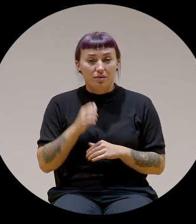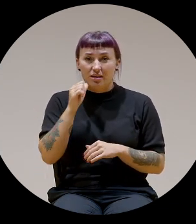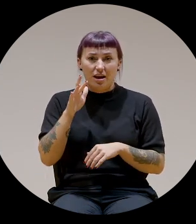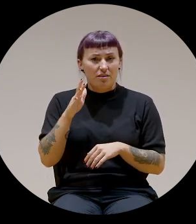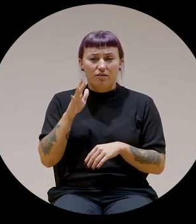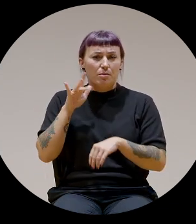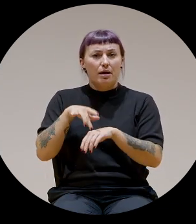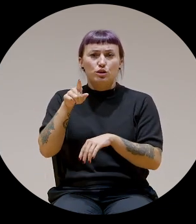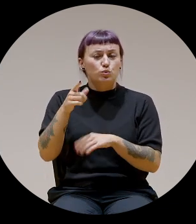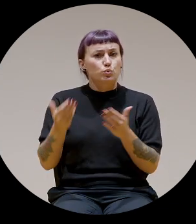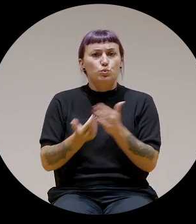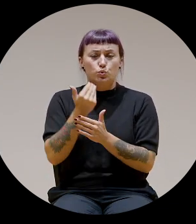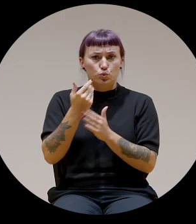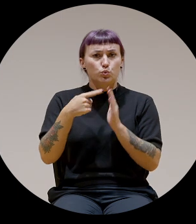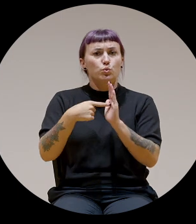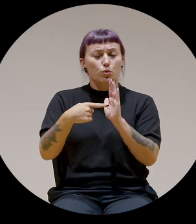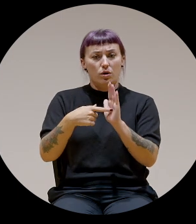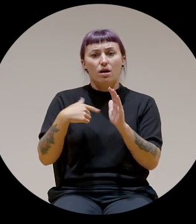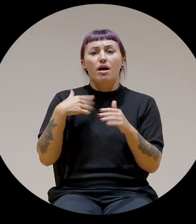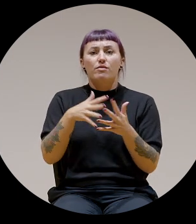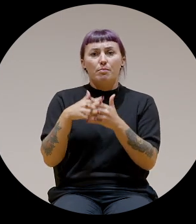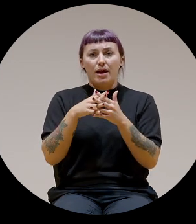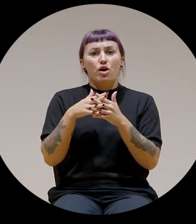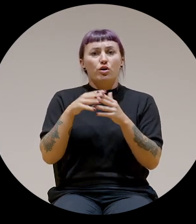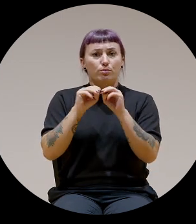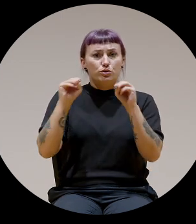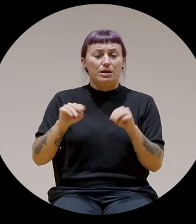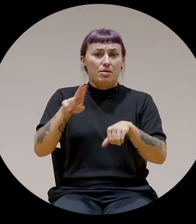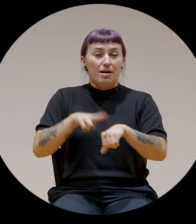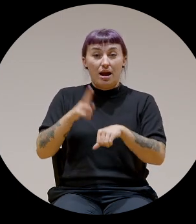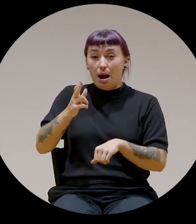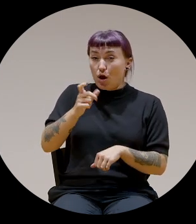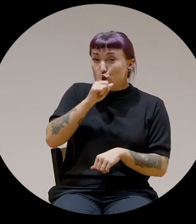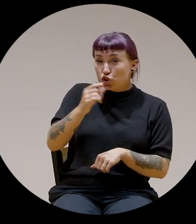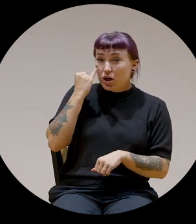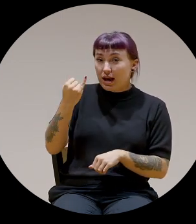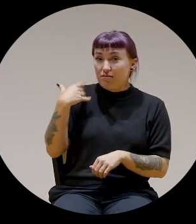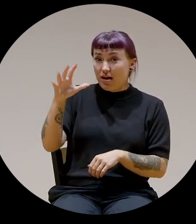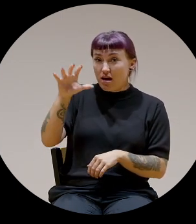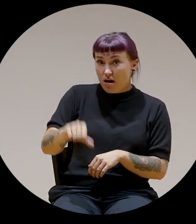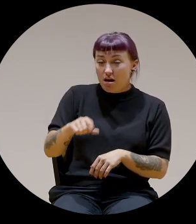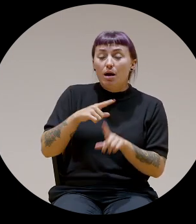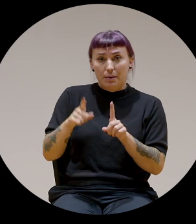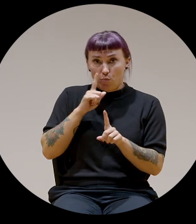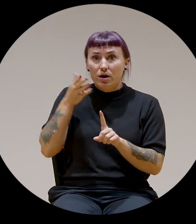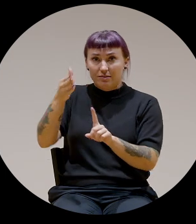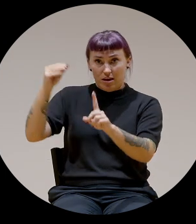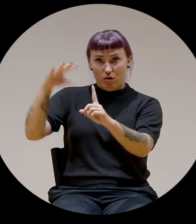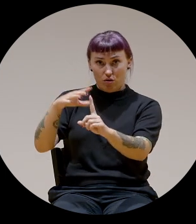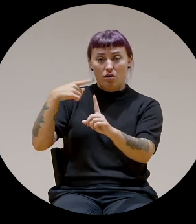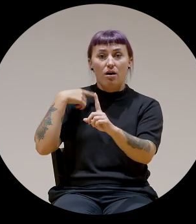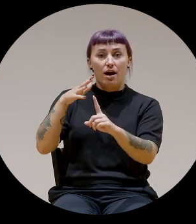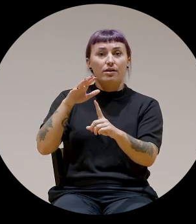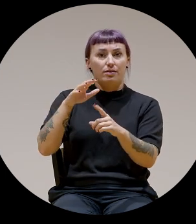haven't been to the new exhibition of the American Museum of Natural History, so I don't know if it's been taken off display, but it was on display in the American